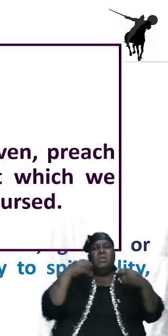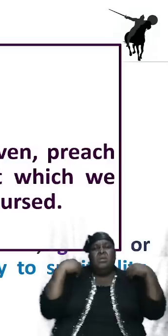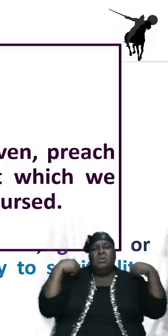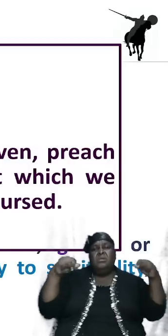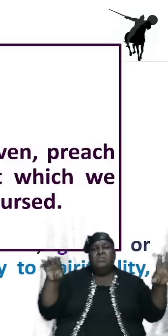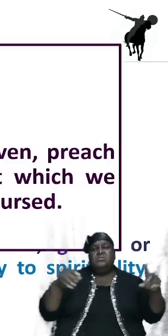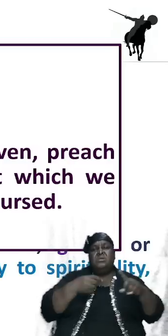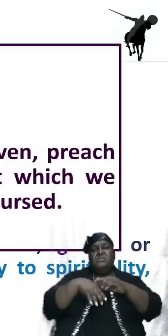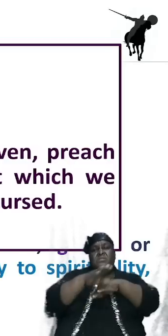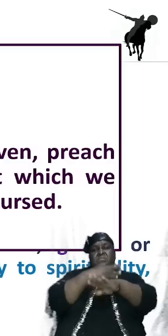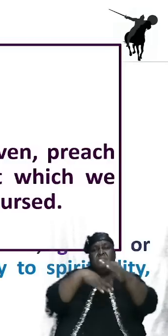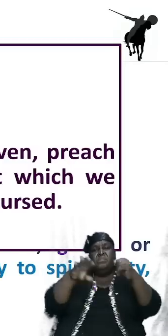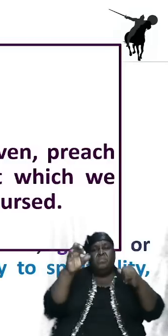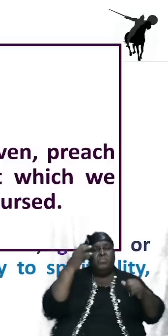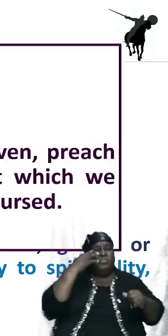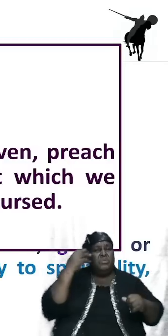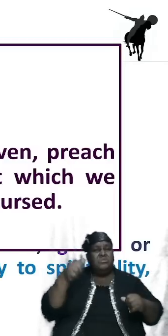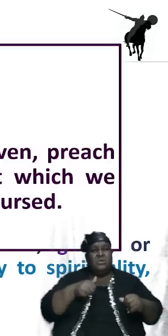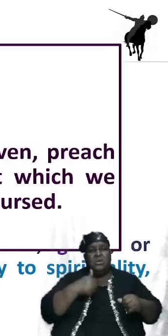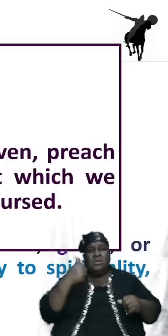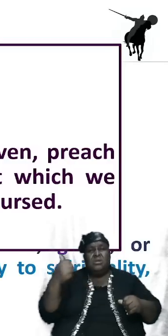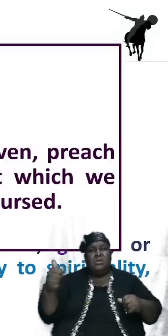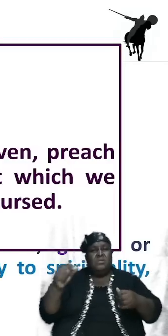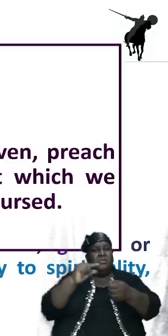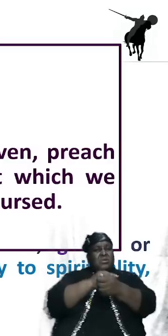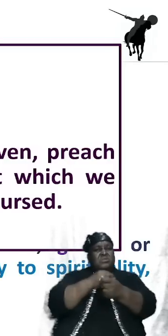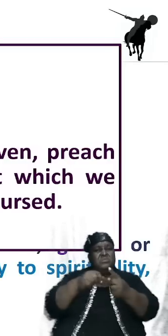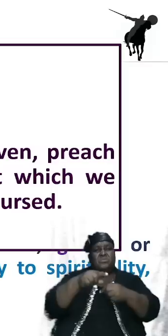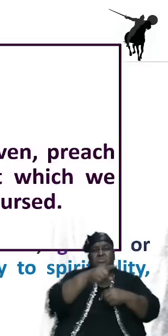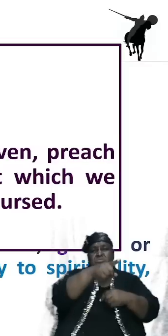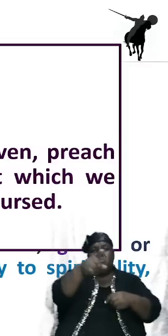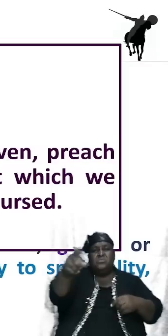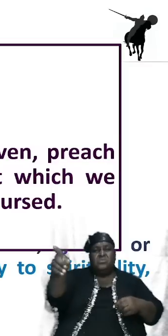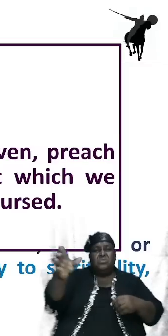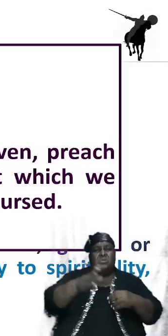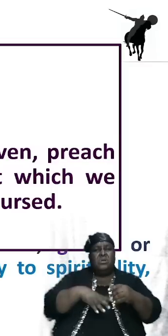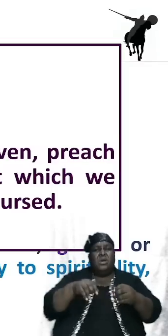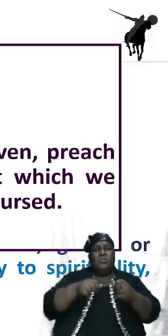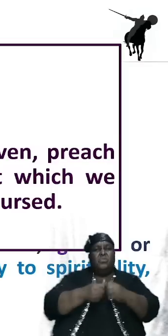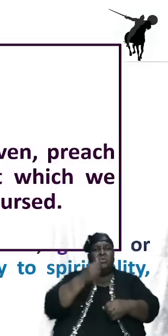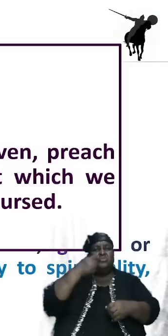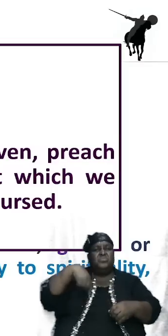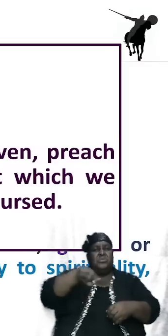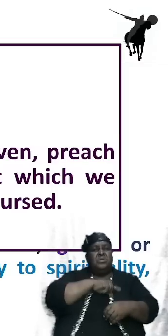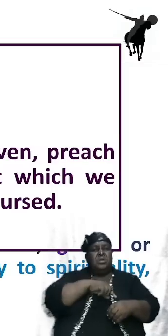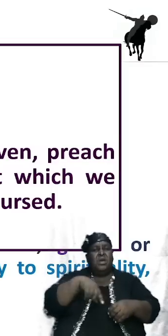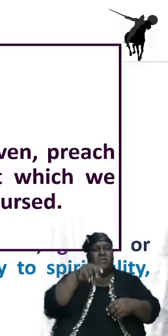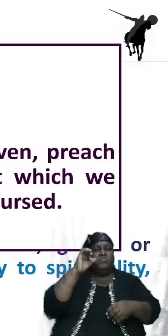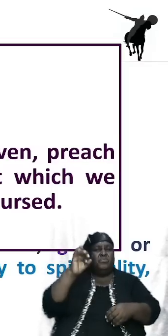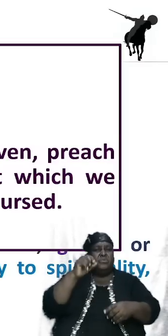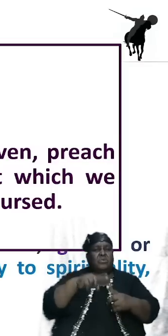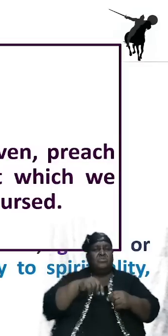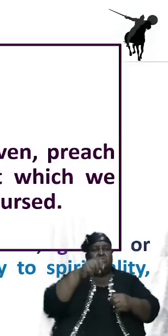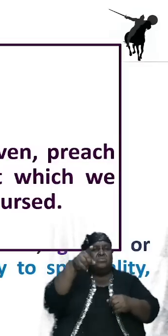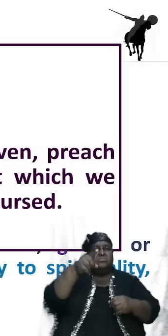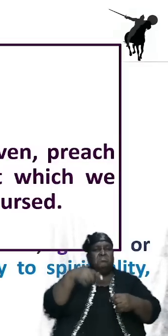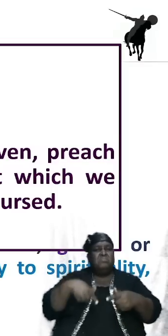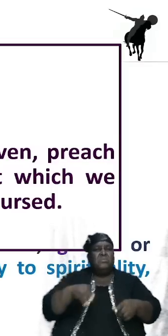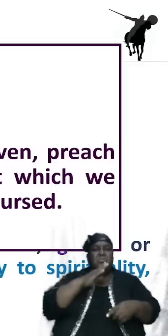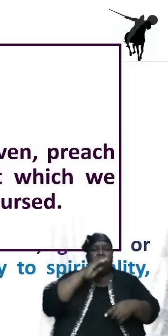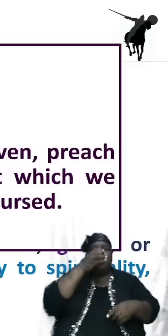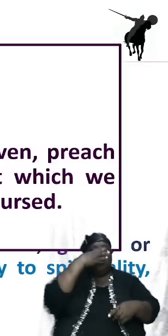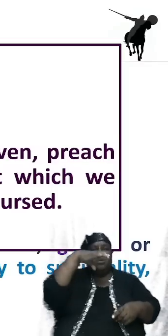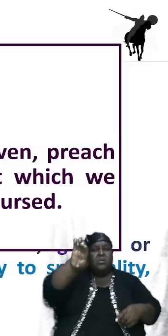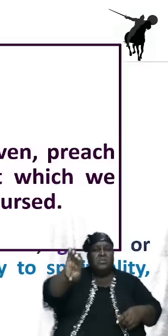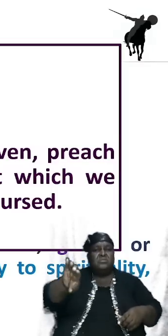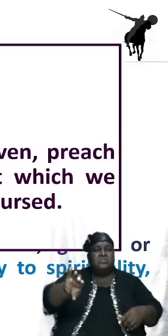an angel from heaven, preach any other gospel unto you than that which we have preached unto you, let him be